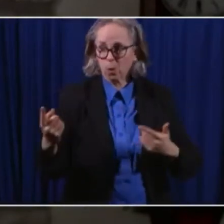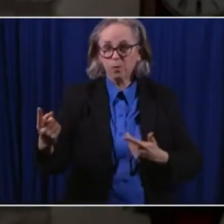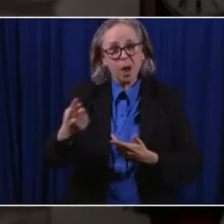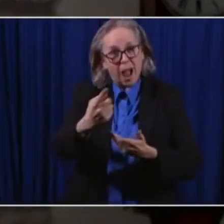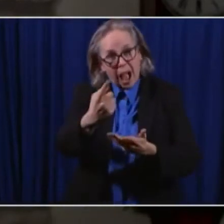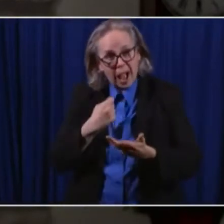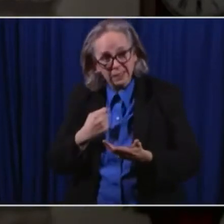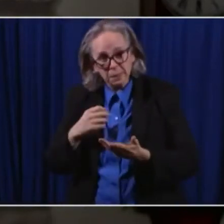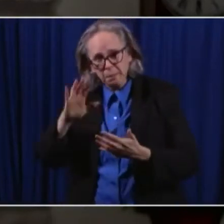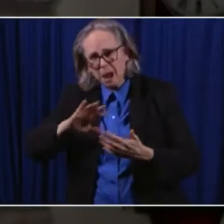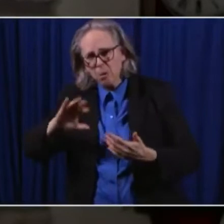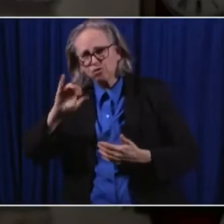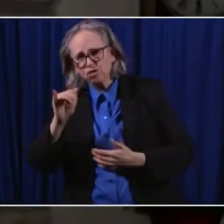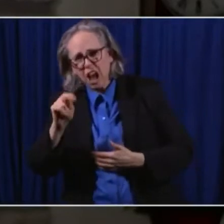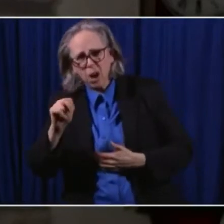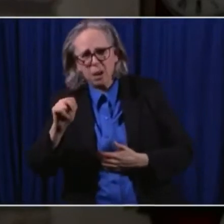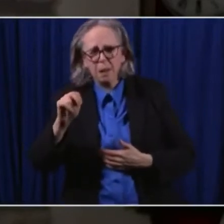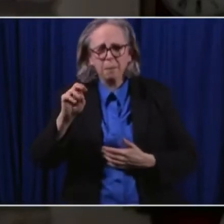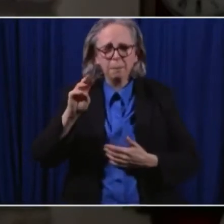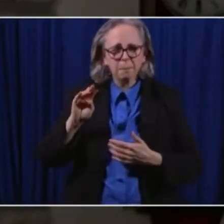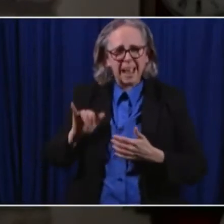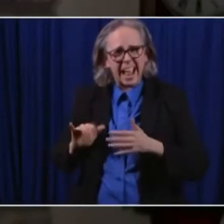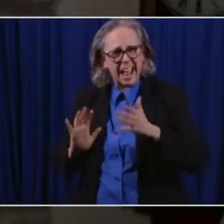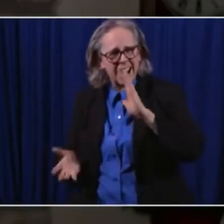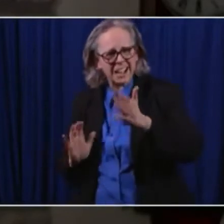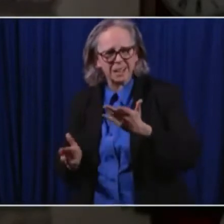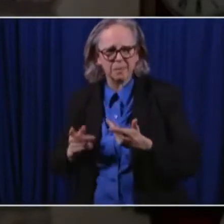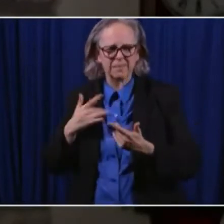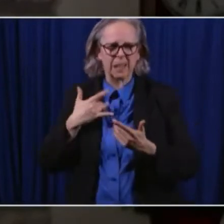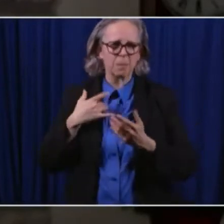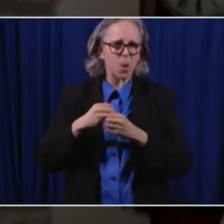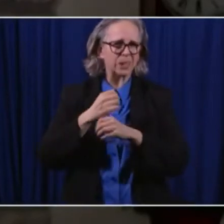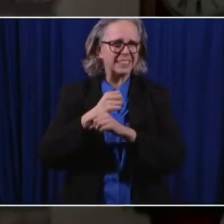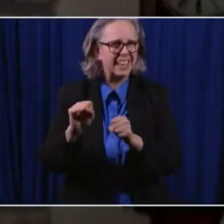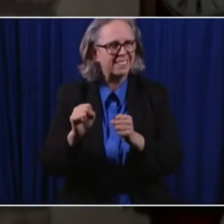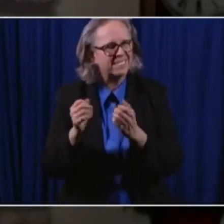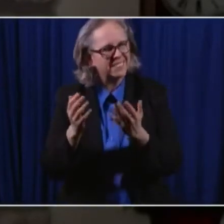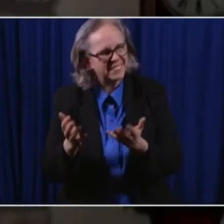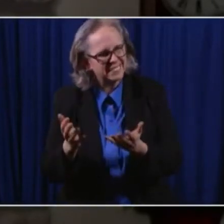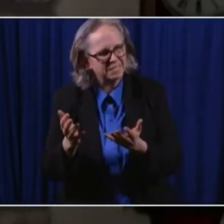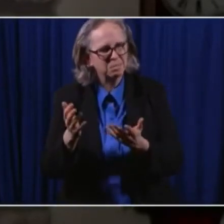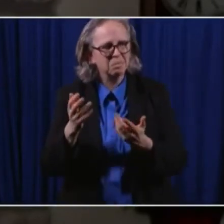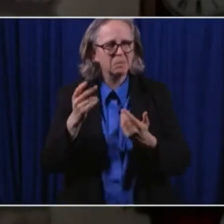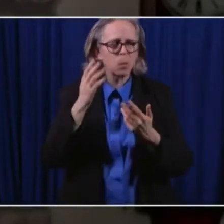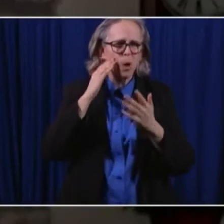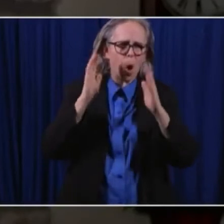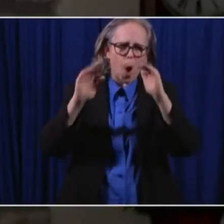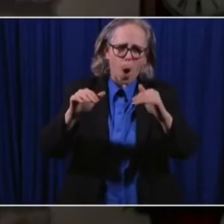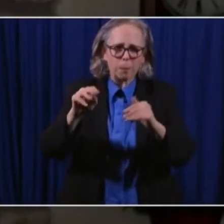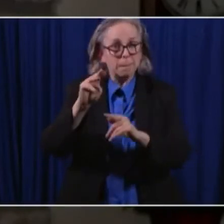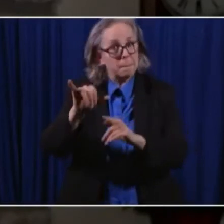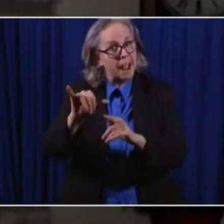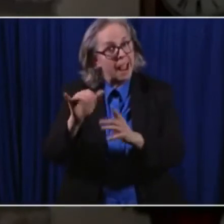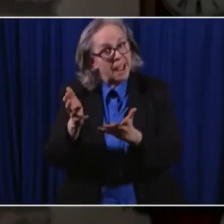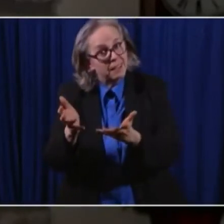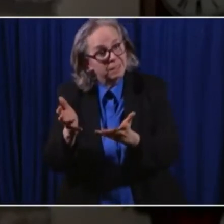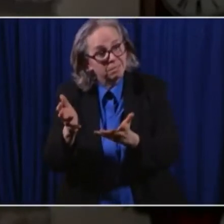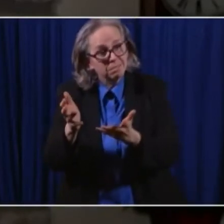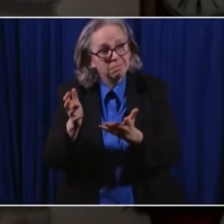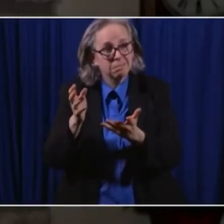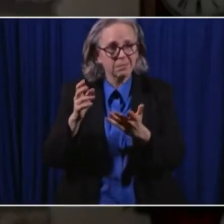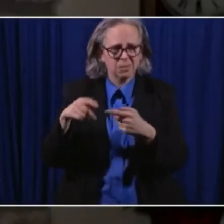certainly hope we're going to be a lot better off in May. But we really don't know. The one thing we found about this pandemic, this virus,